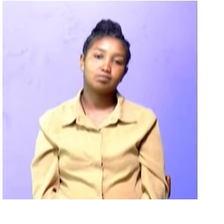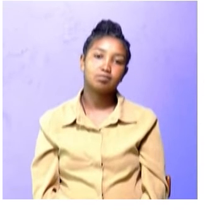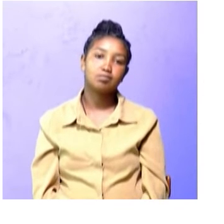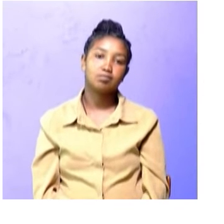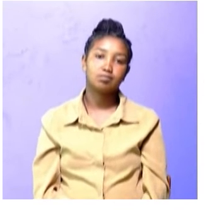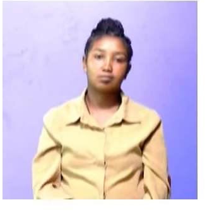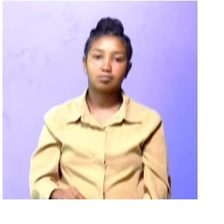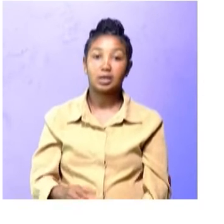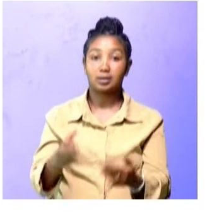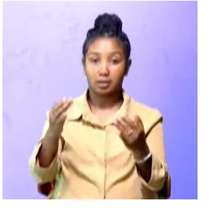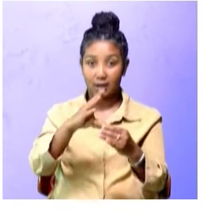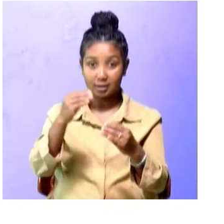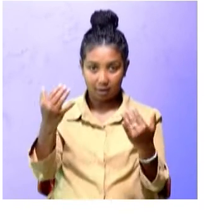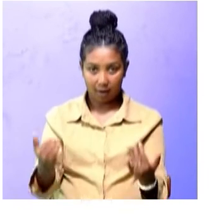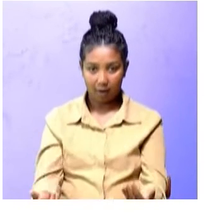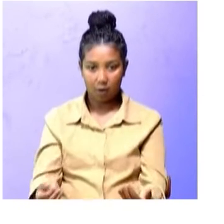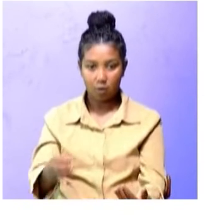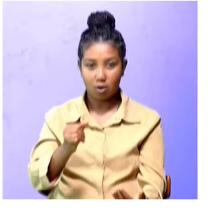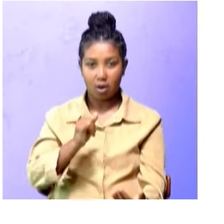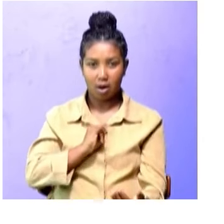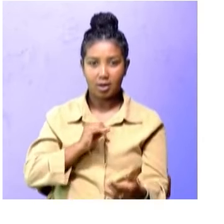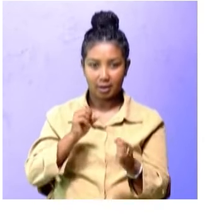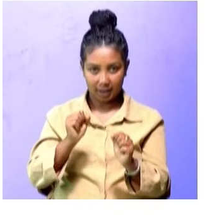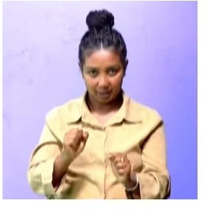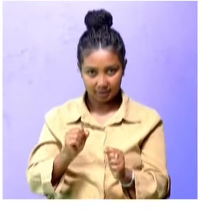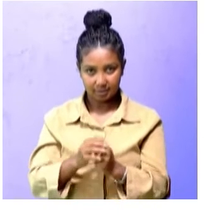and now I can